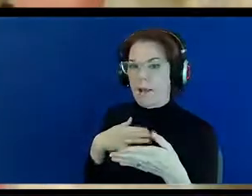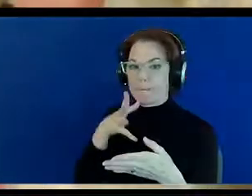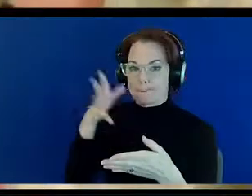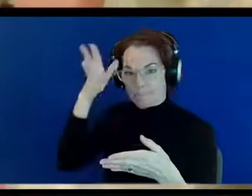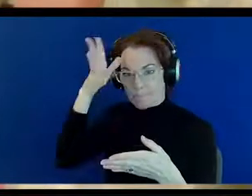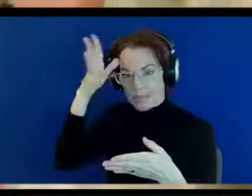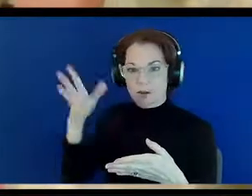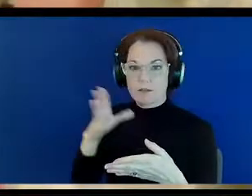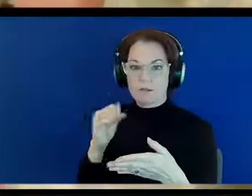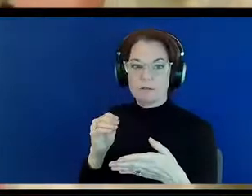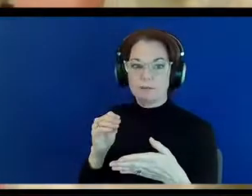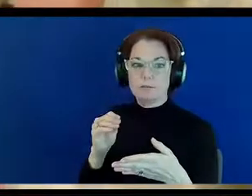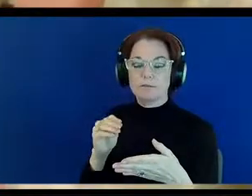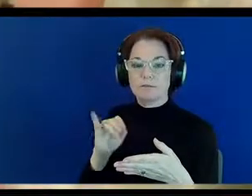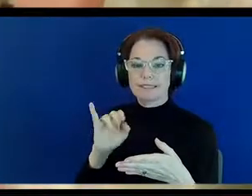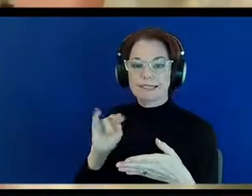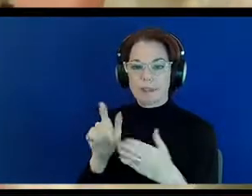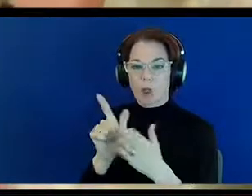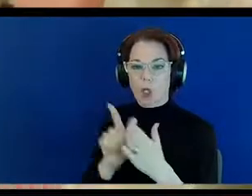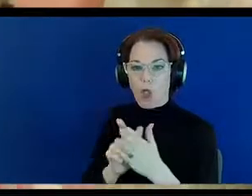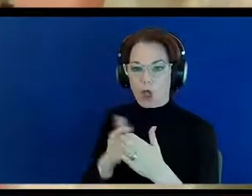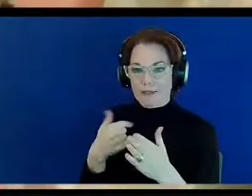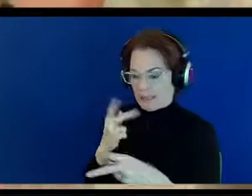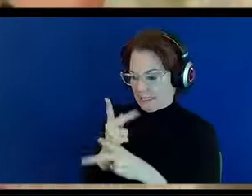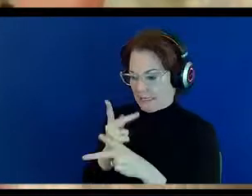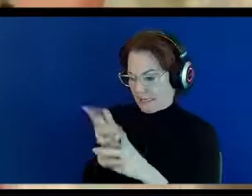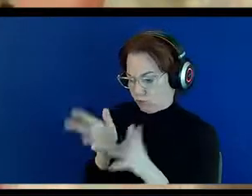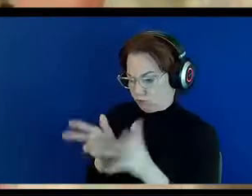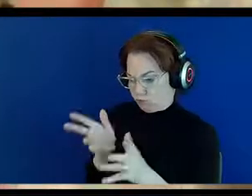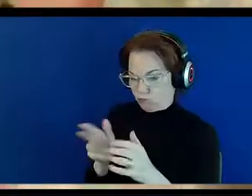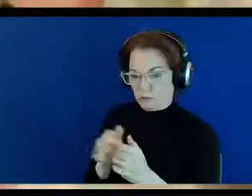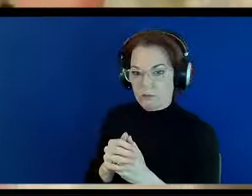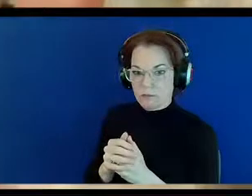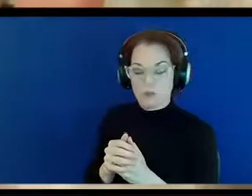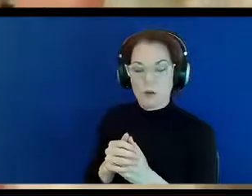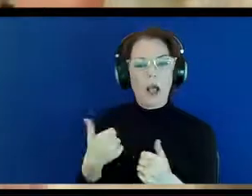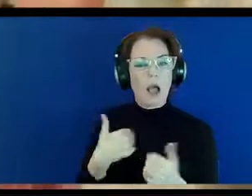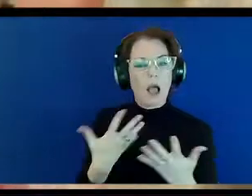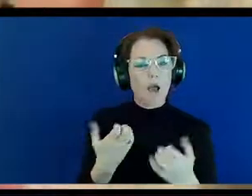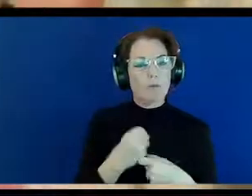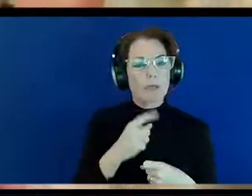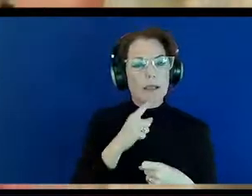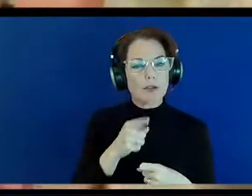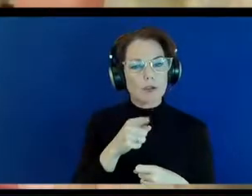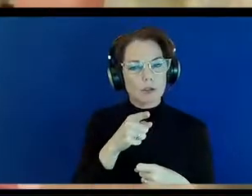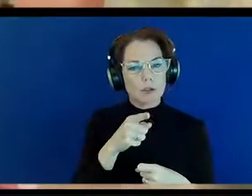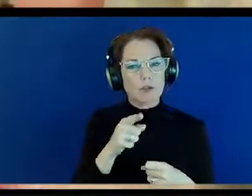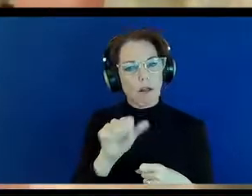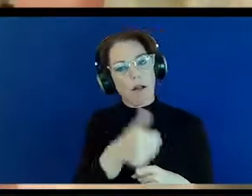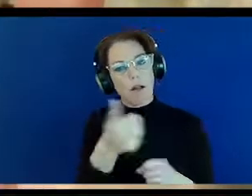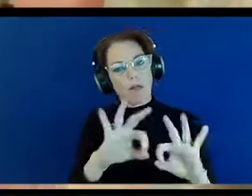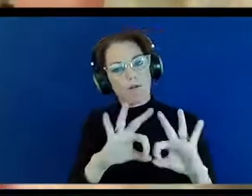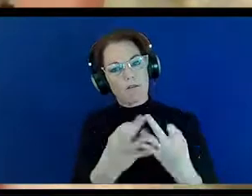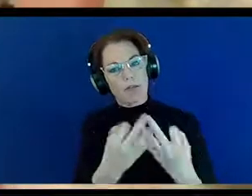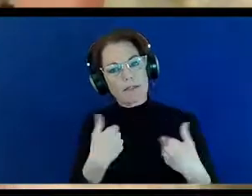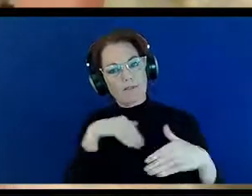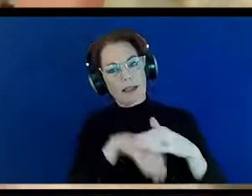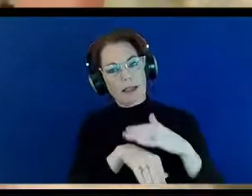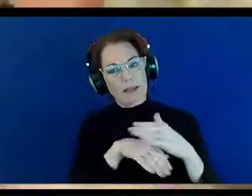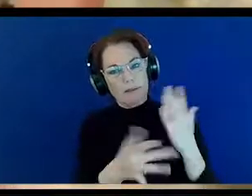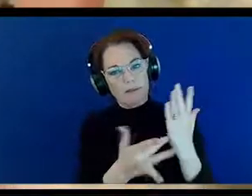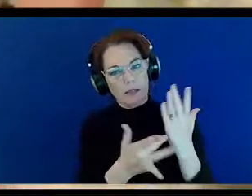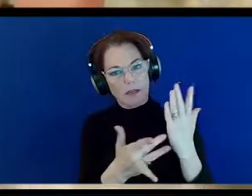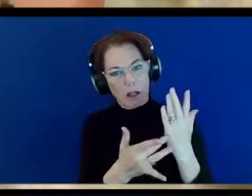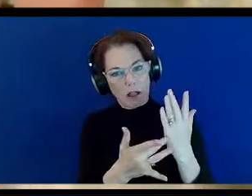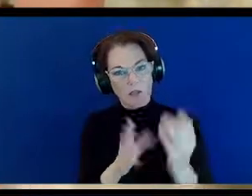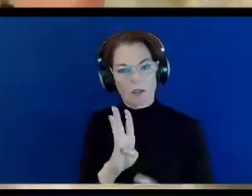families caring for their aging relatives like I did have access. They're aware about the new technologies. You talked about broadband. It's particularly important